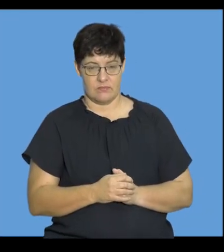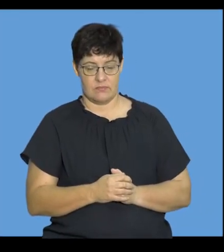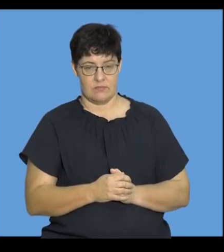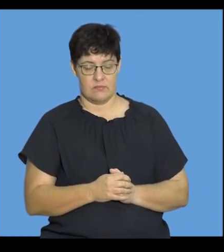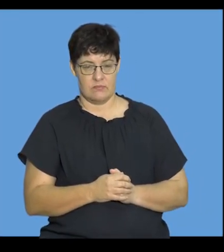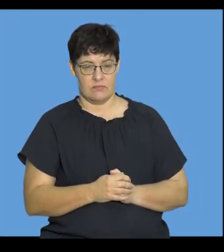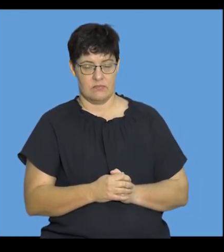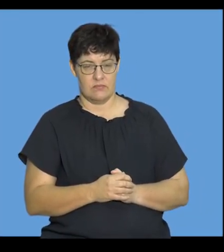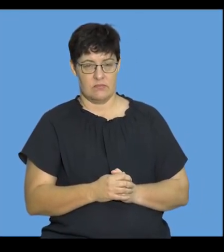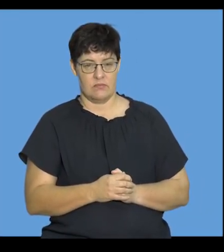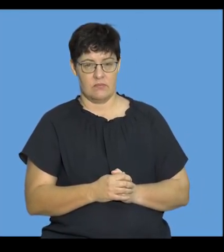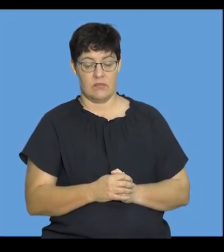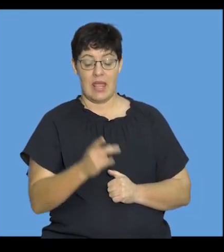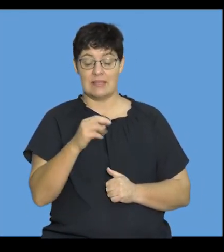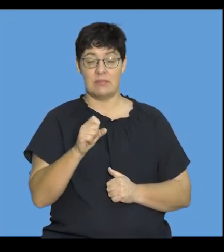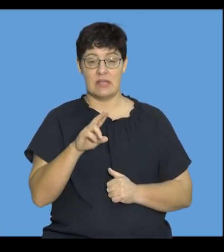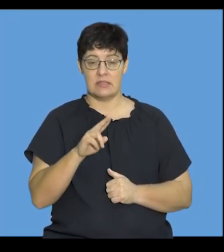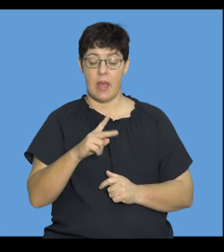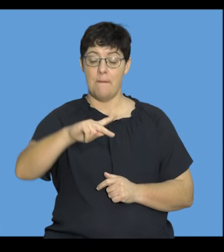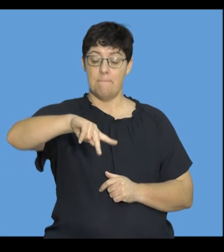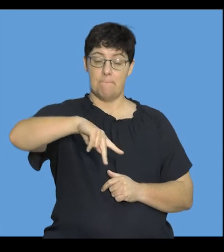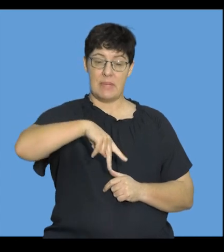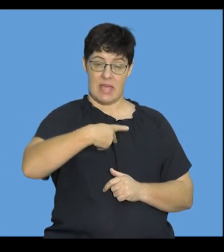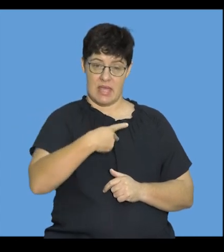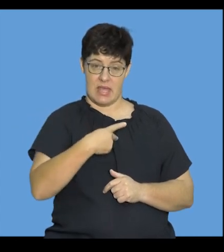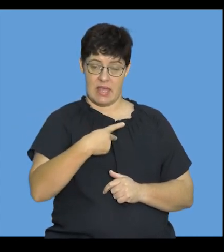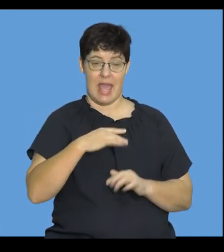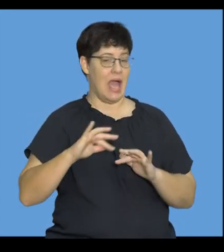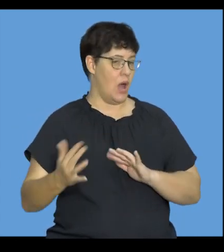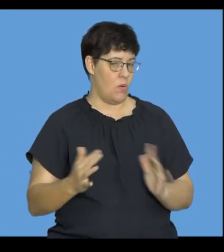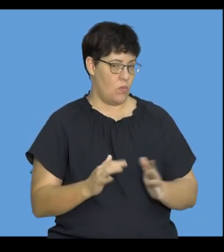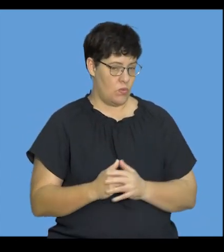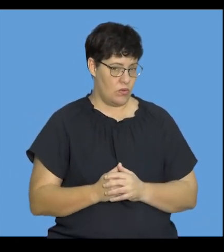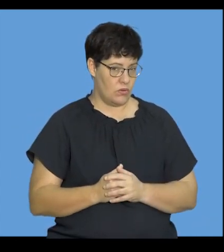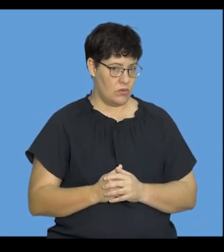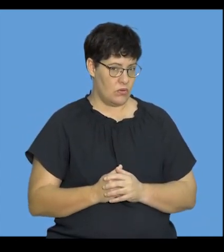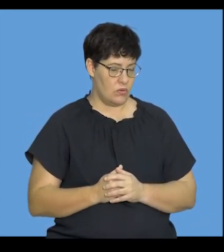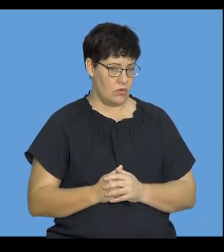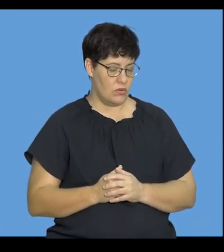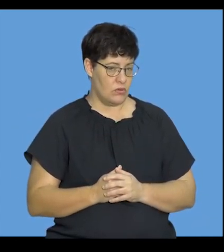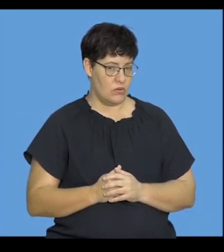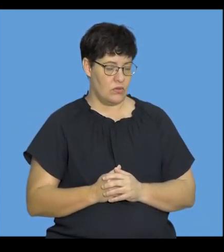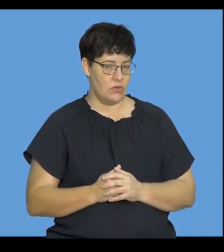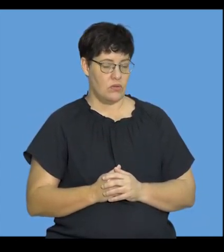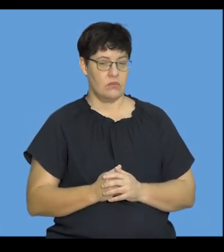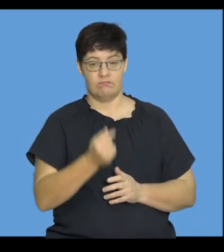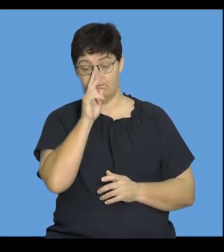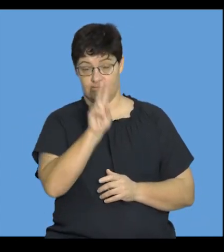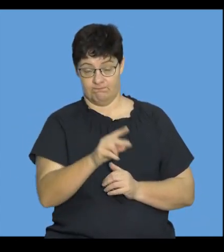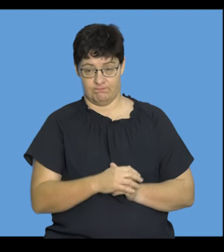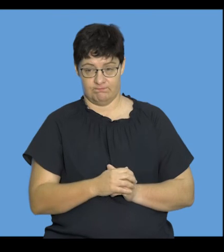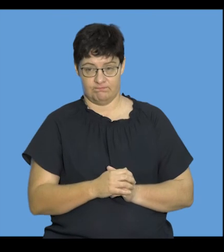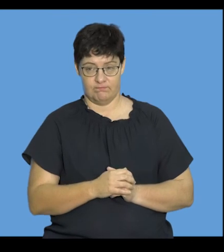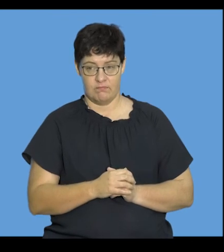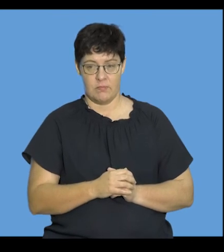Now, how are my debtors paying their debt? How are they settling their debt?